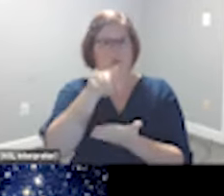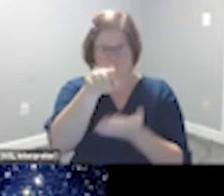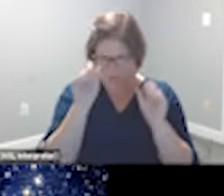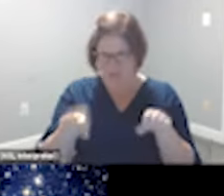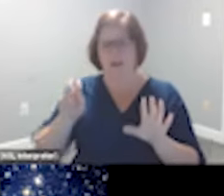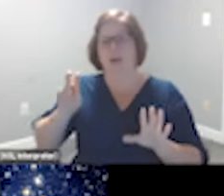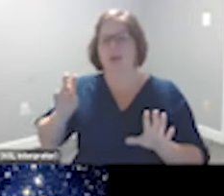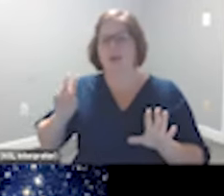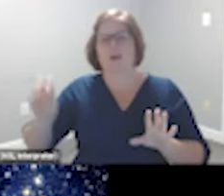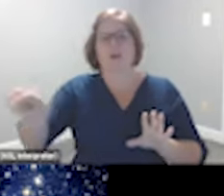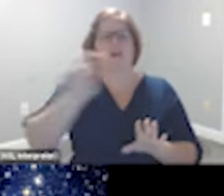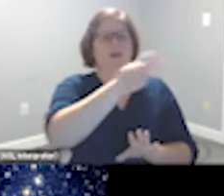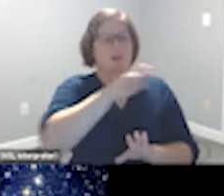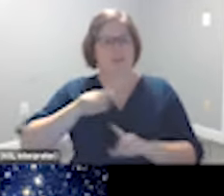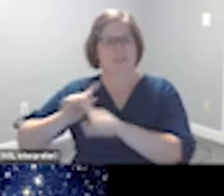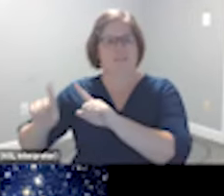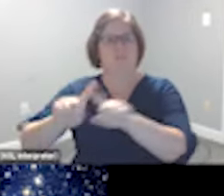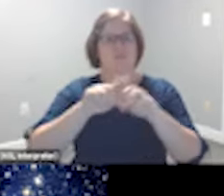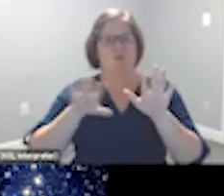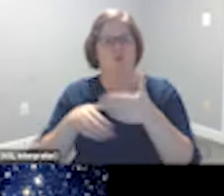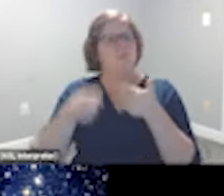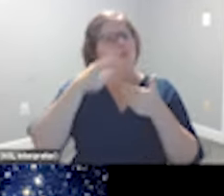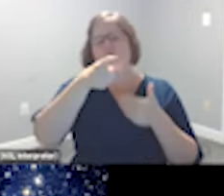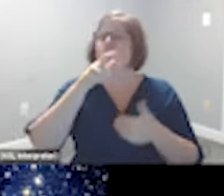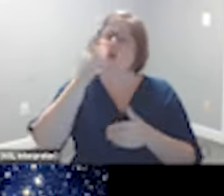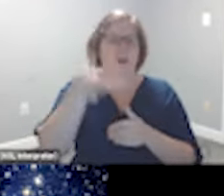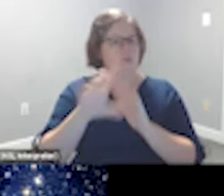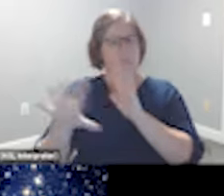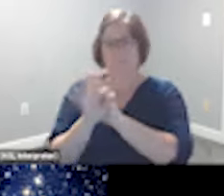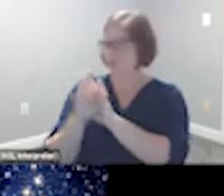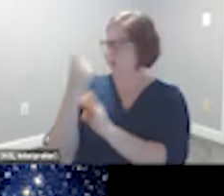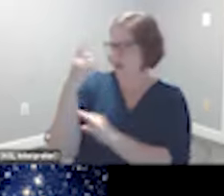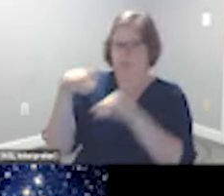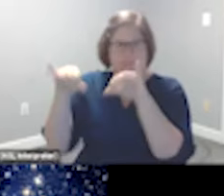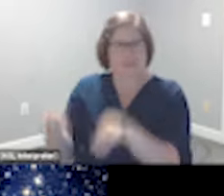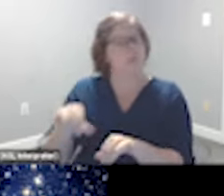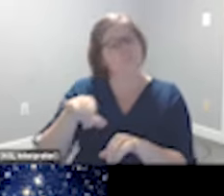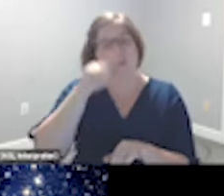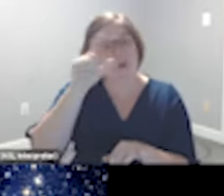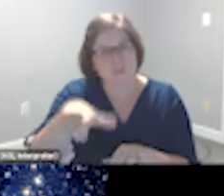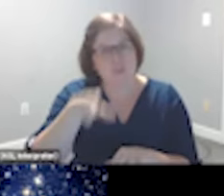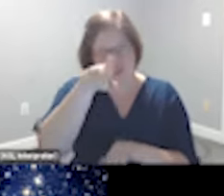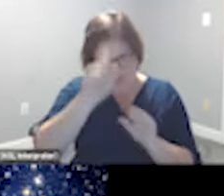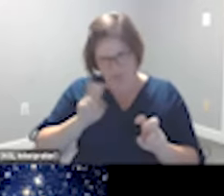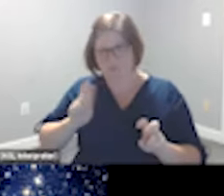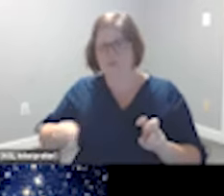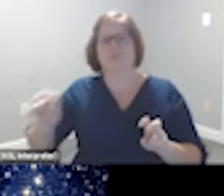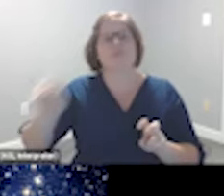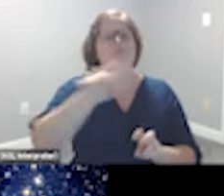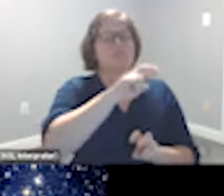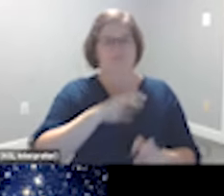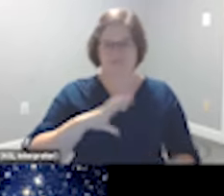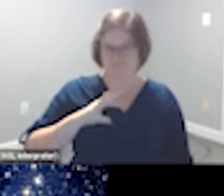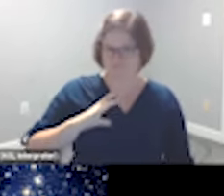all 4 links, and you can decide when to go in and out of each room. So if you have a question for all 4 of our hosts, you can make